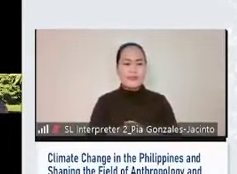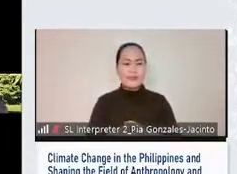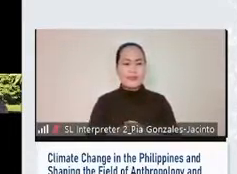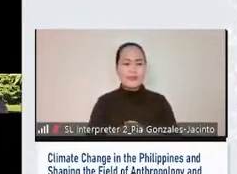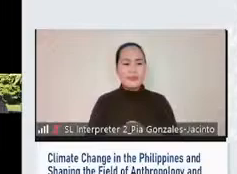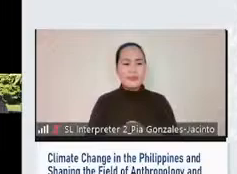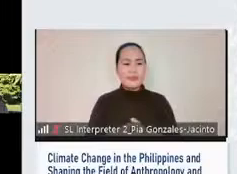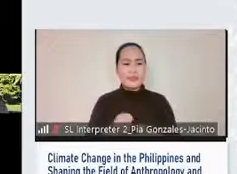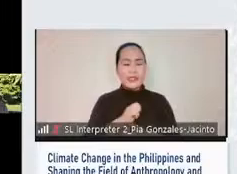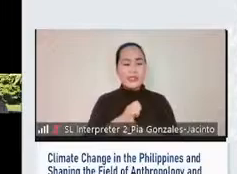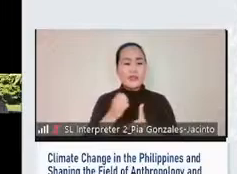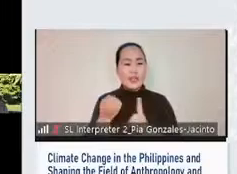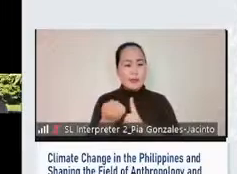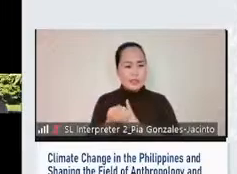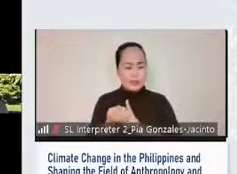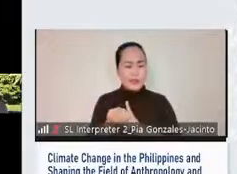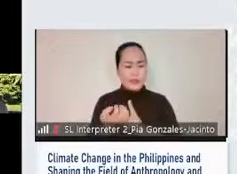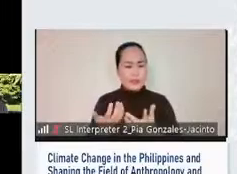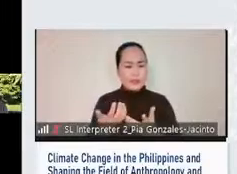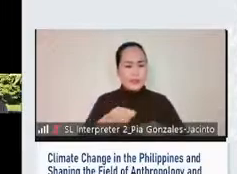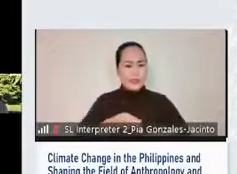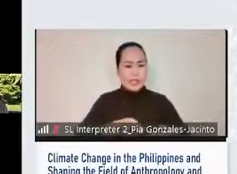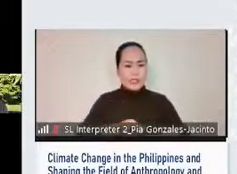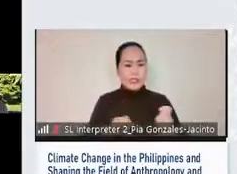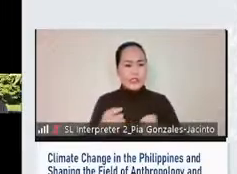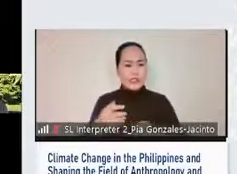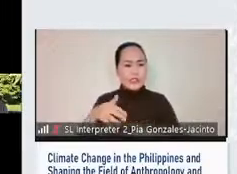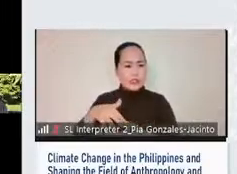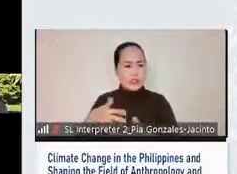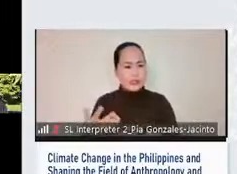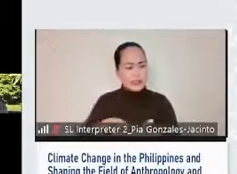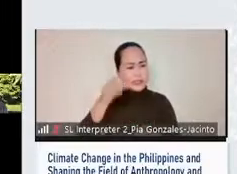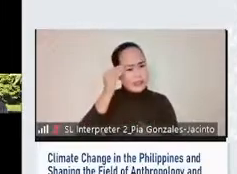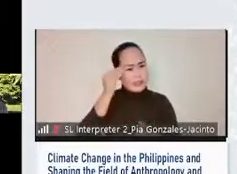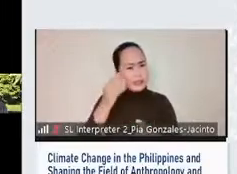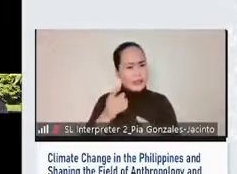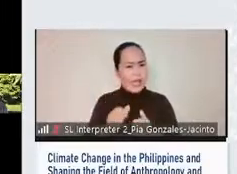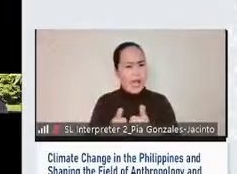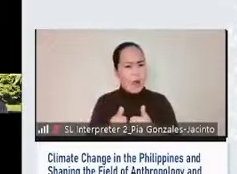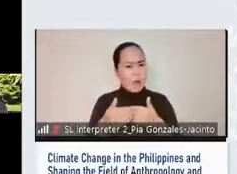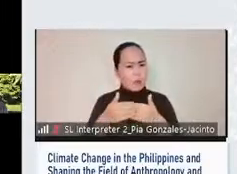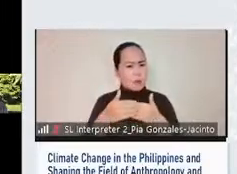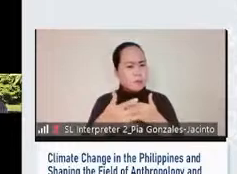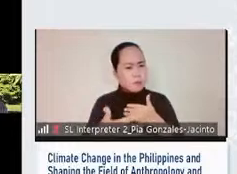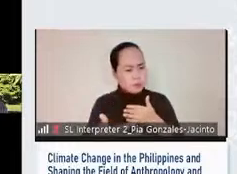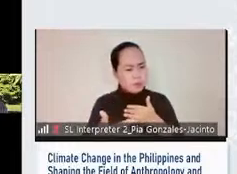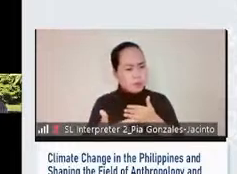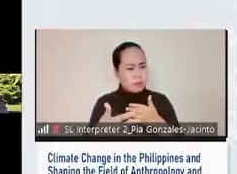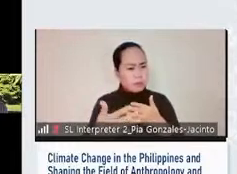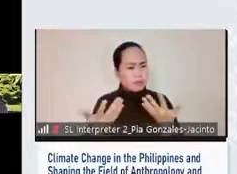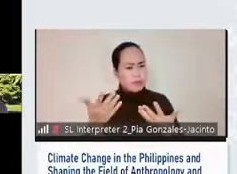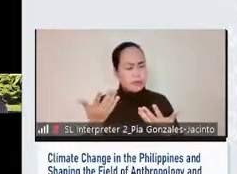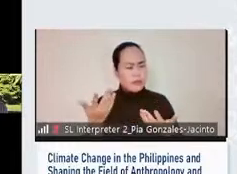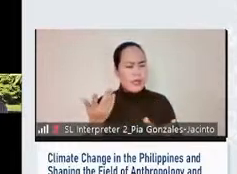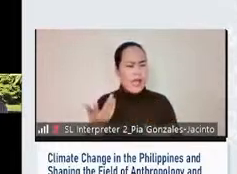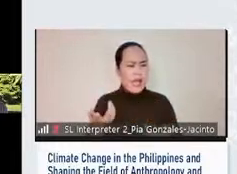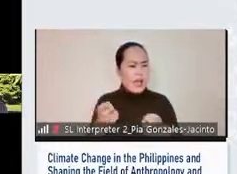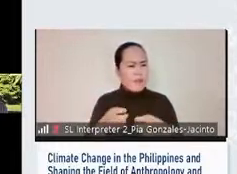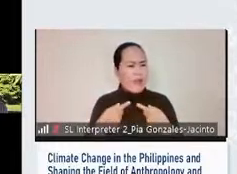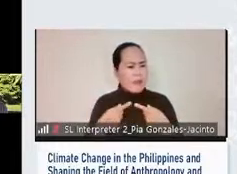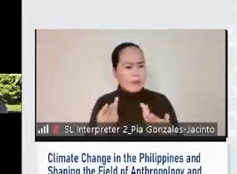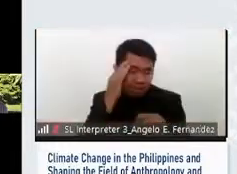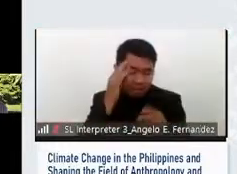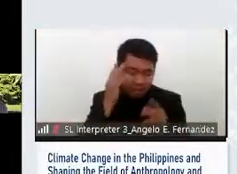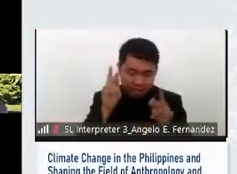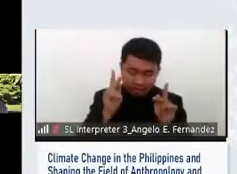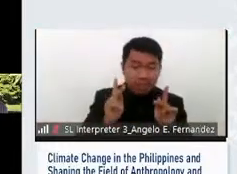Environmental archaeology can help us to understand these long-term trends. Noting physical changes in the landscape and human interaction with the